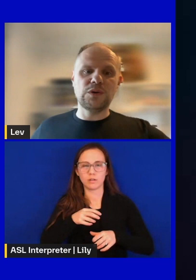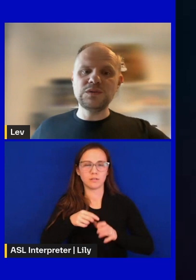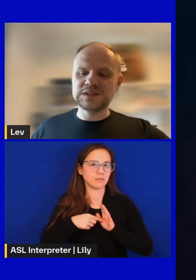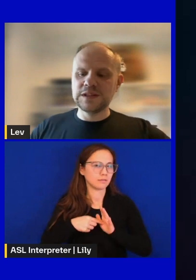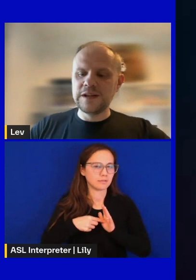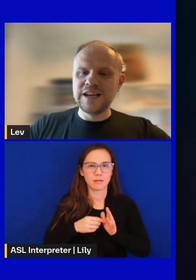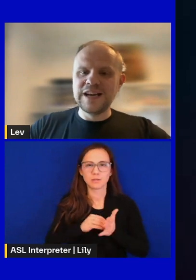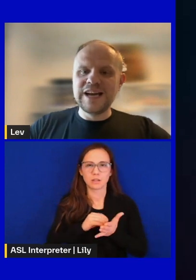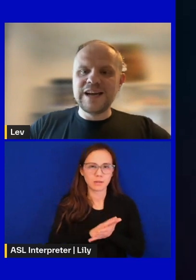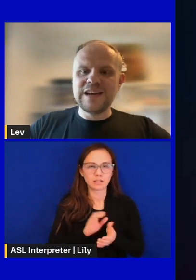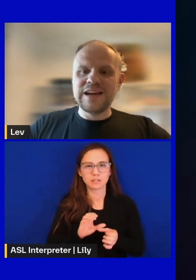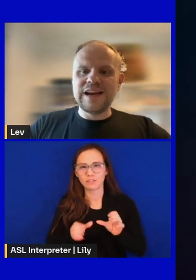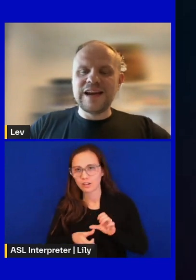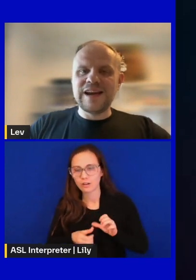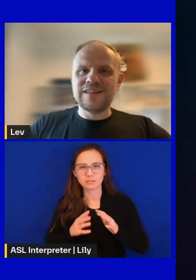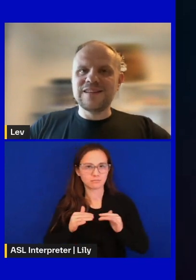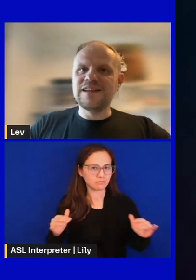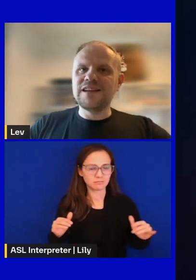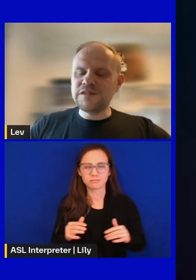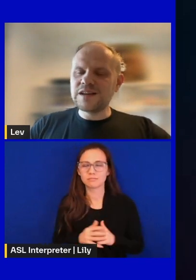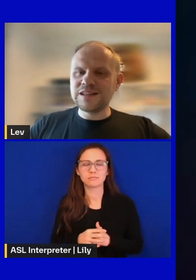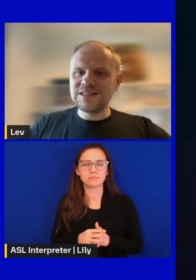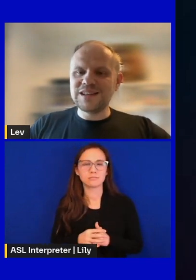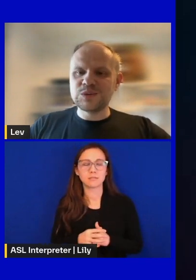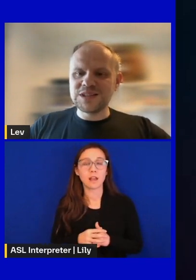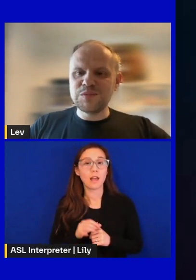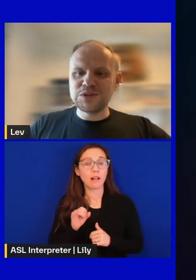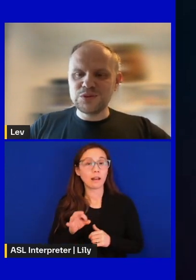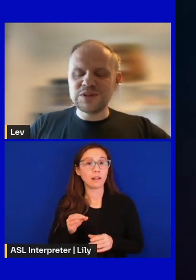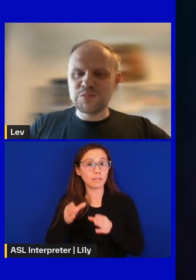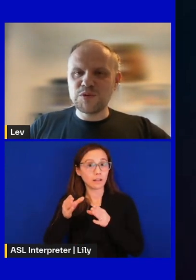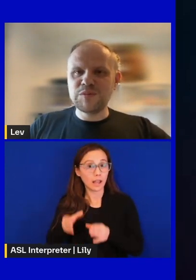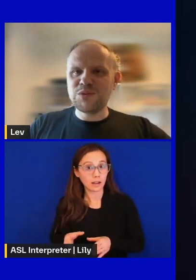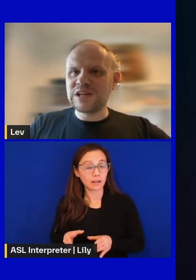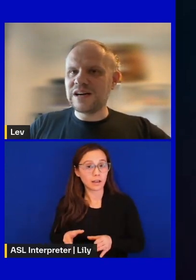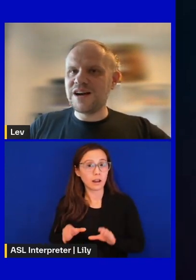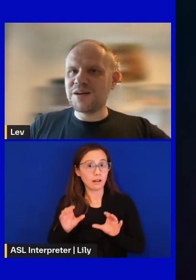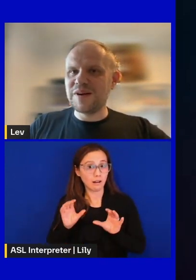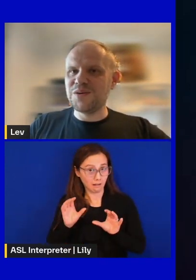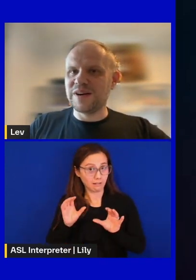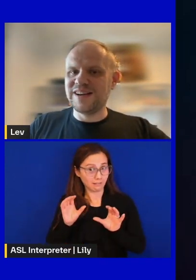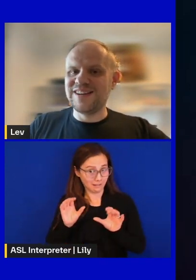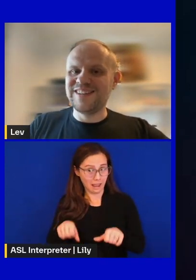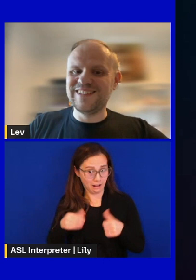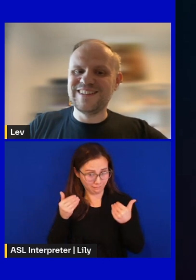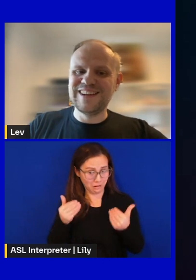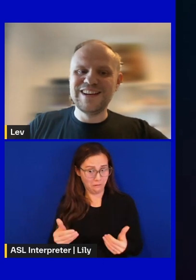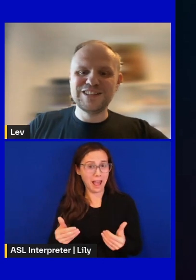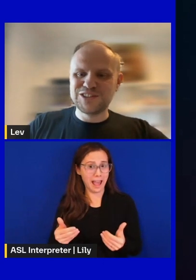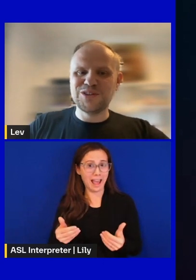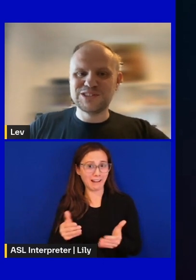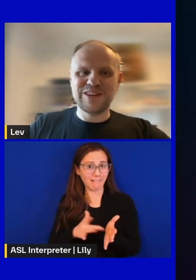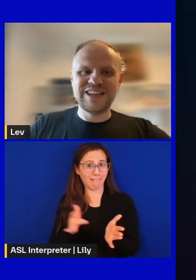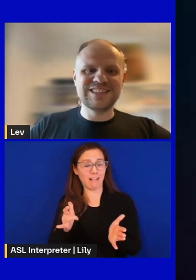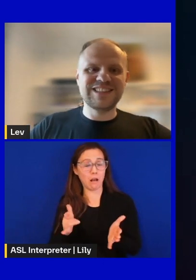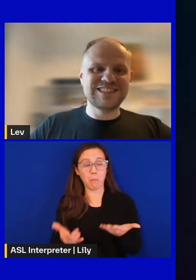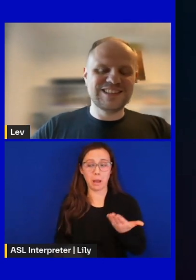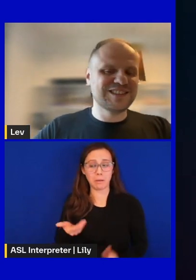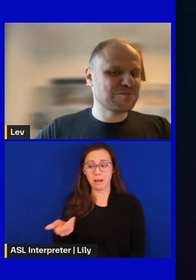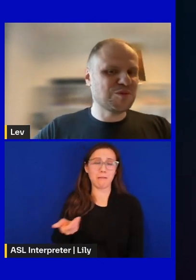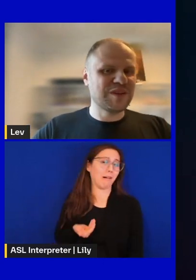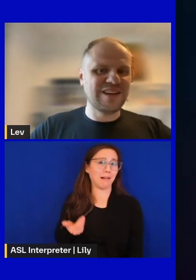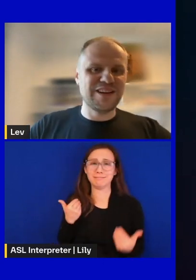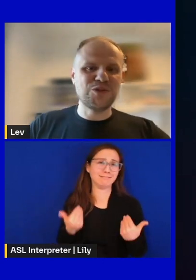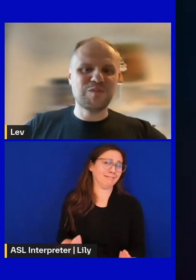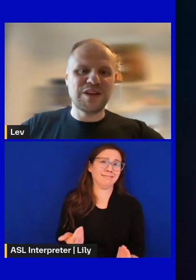all of those. And if the candidate was able to do it, I probably want to hire him anyway. So I guess